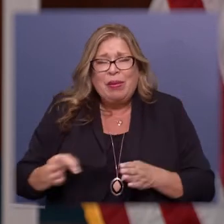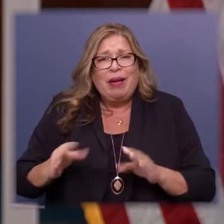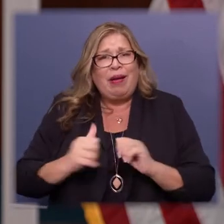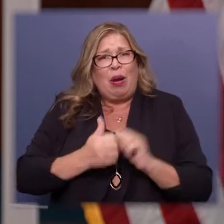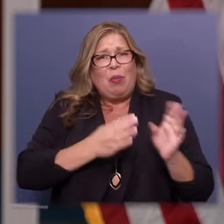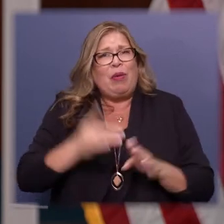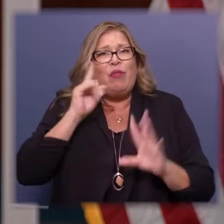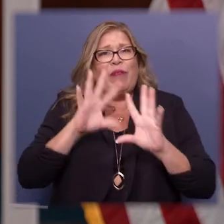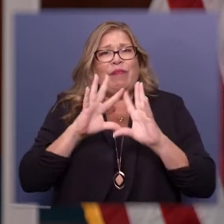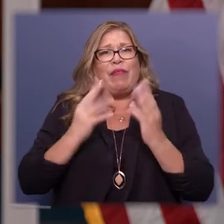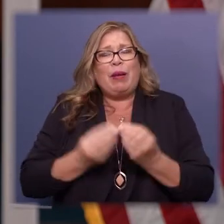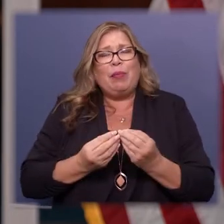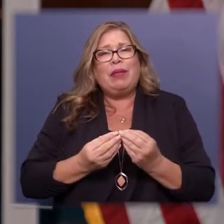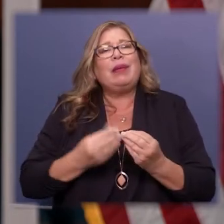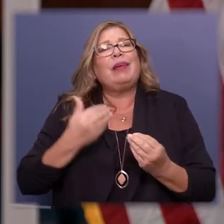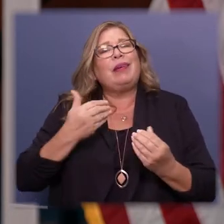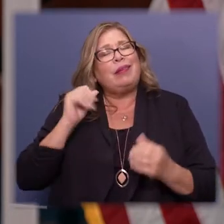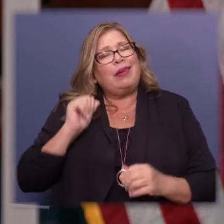at